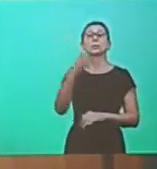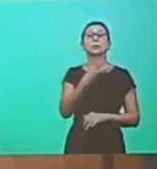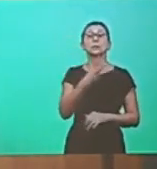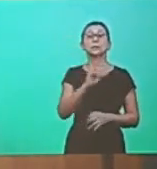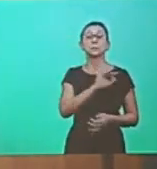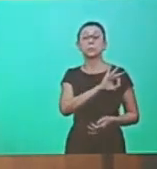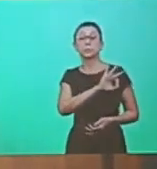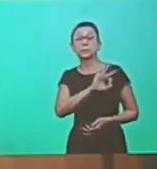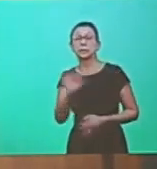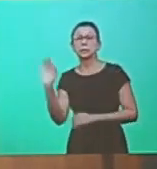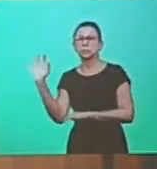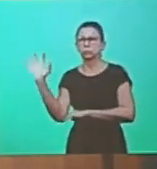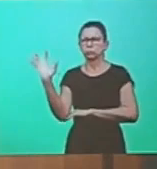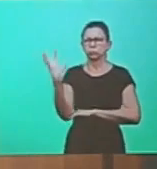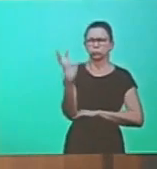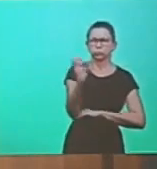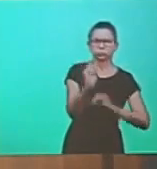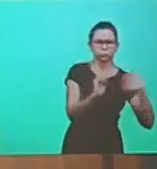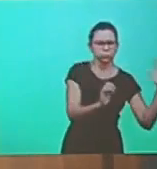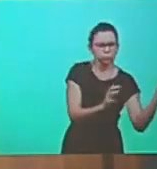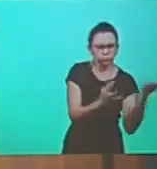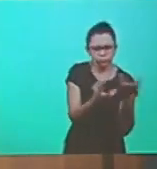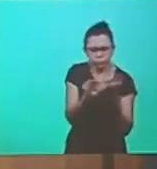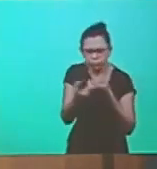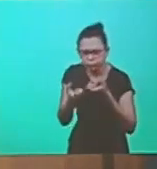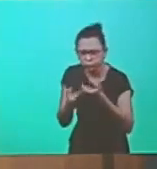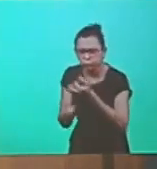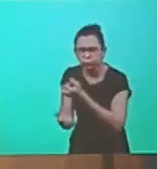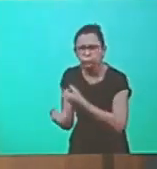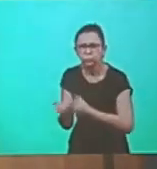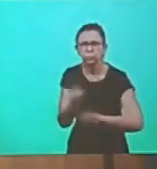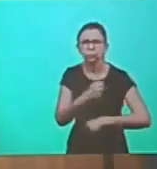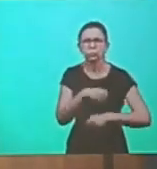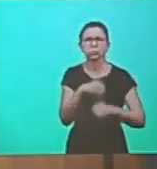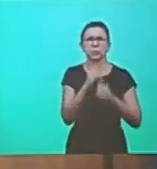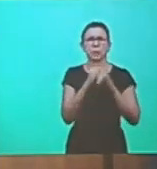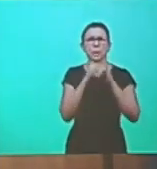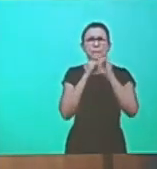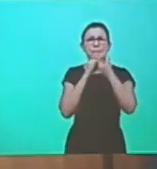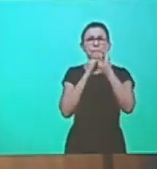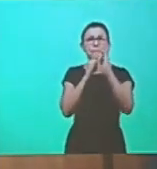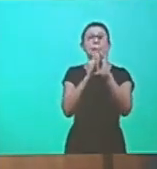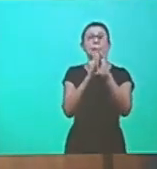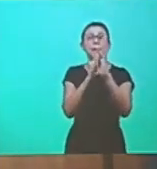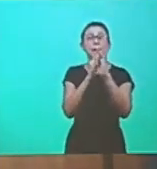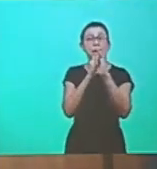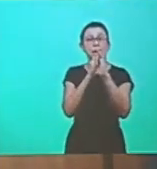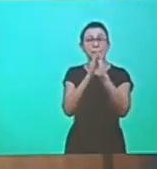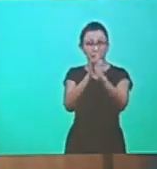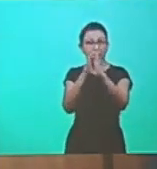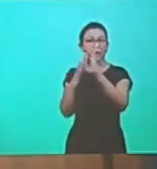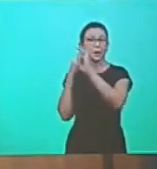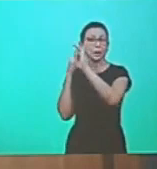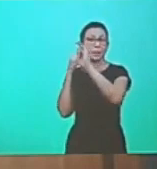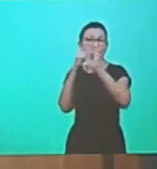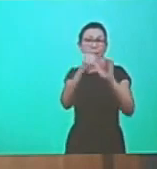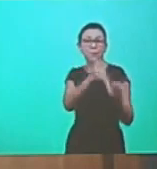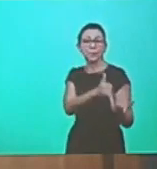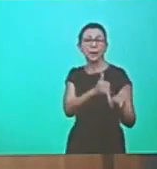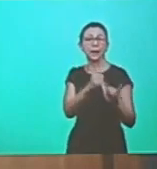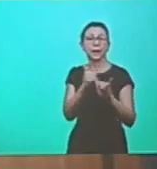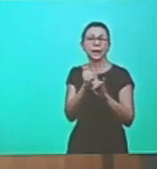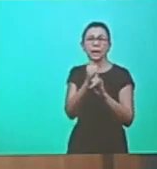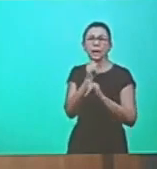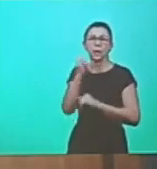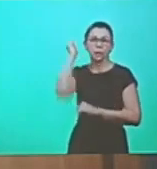sounded, and one third of the trees of the greenery was burned down. In the second